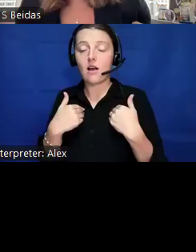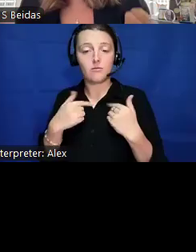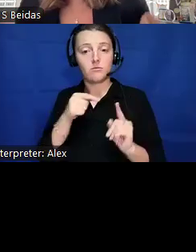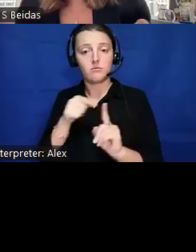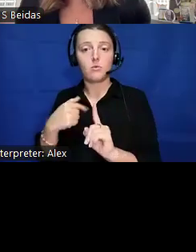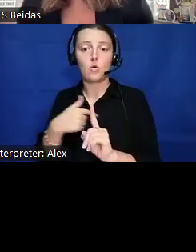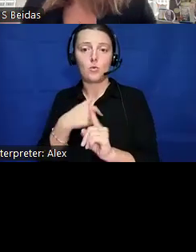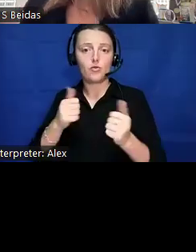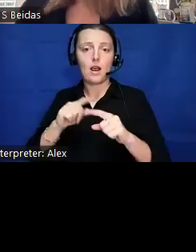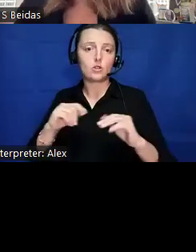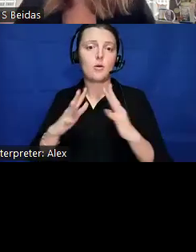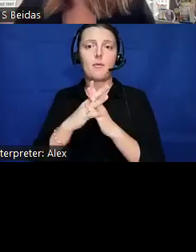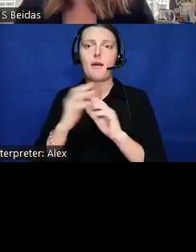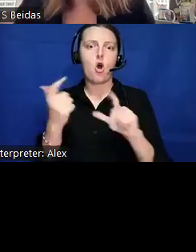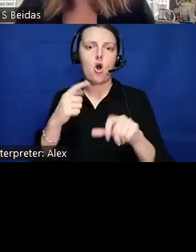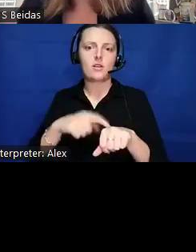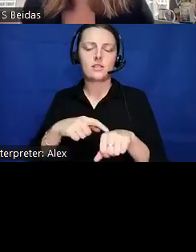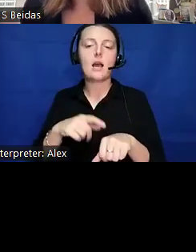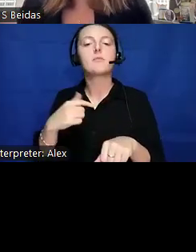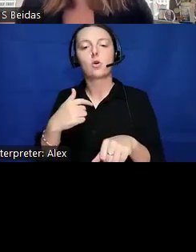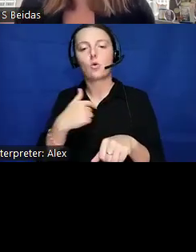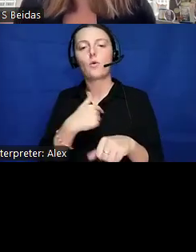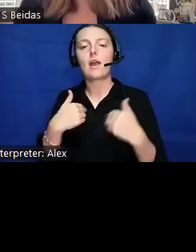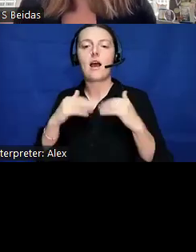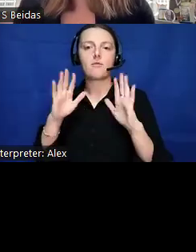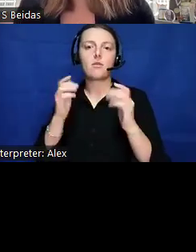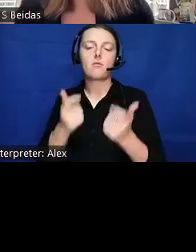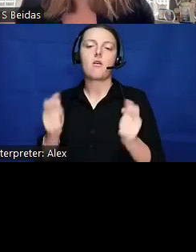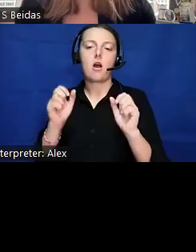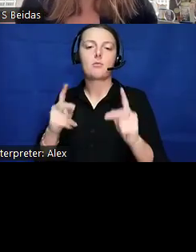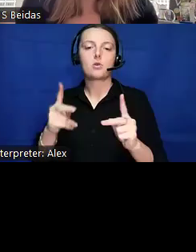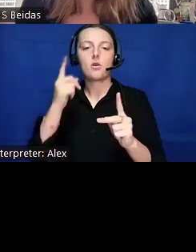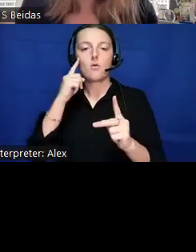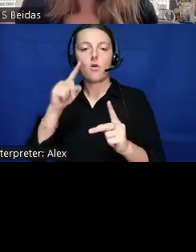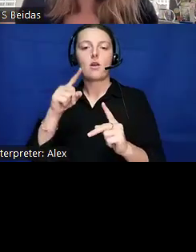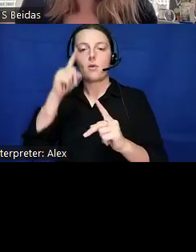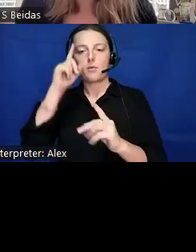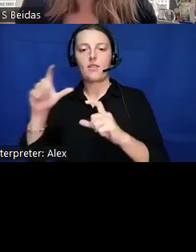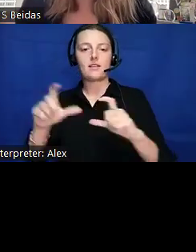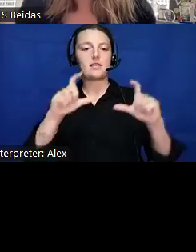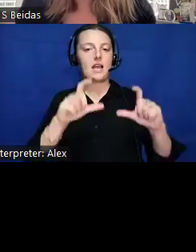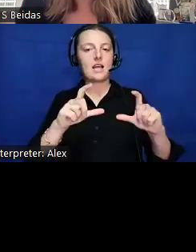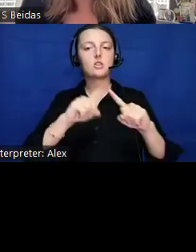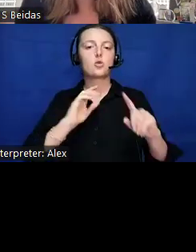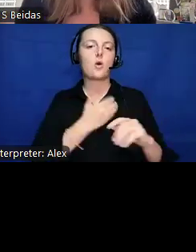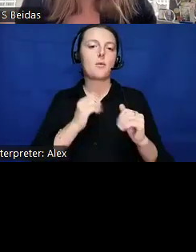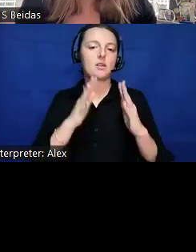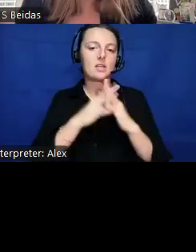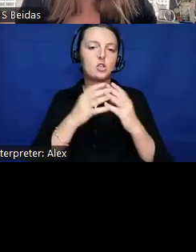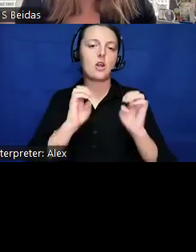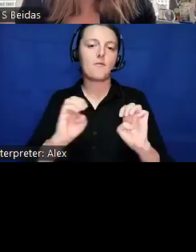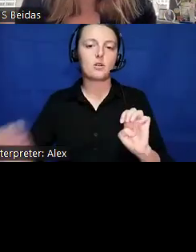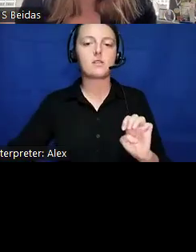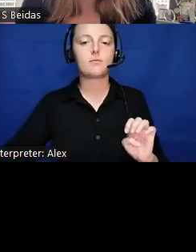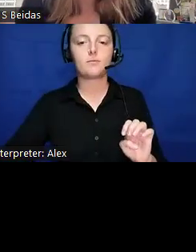about bringing this lens to all of our implementation efforts. We do have our own set of assumptions and foci that differ